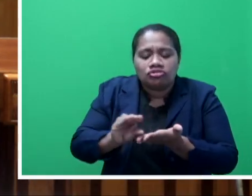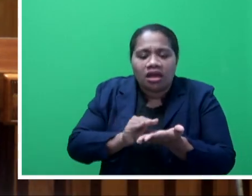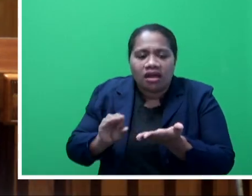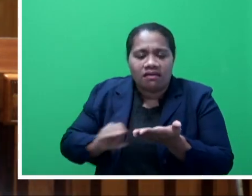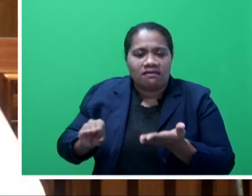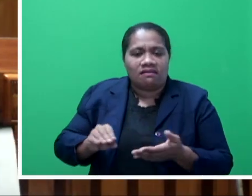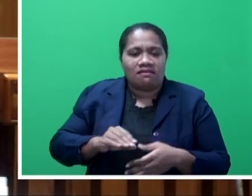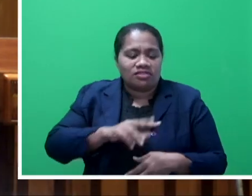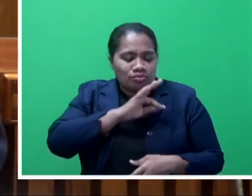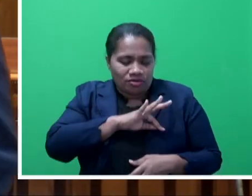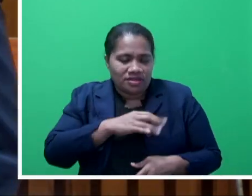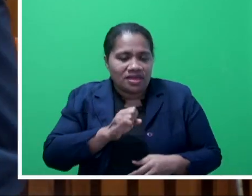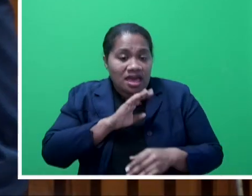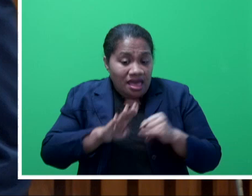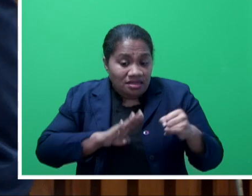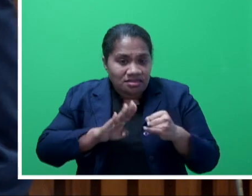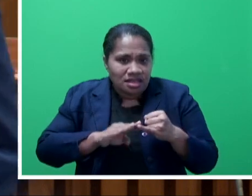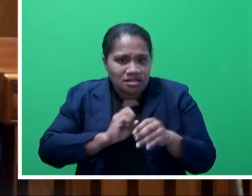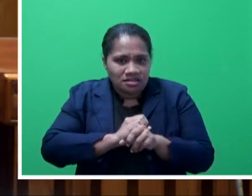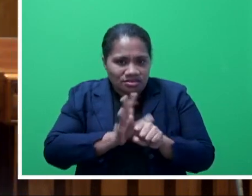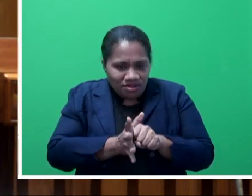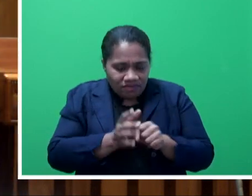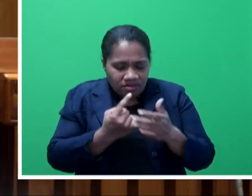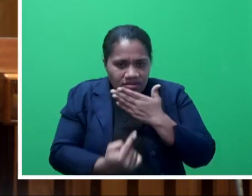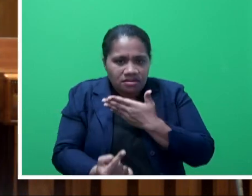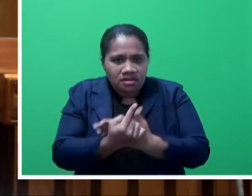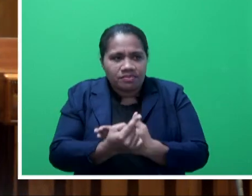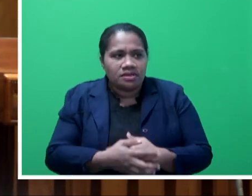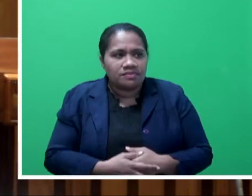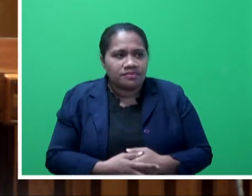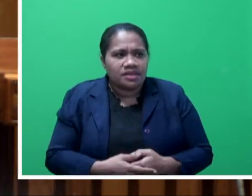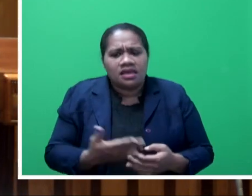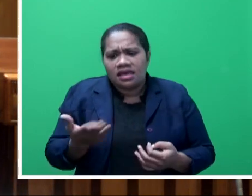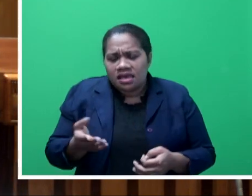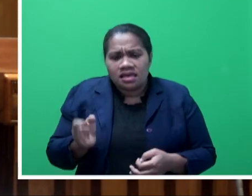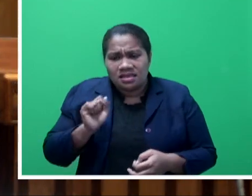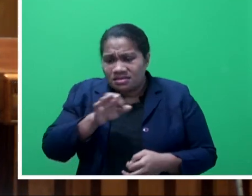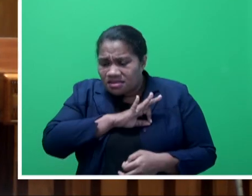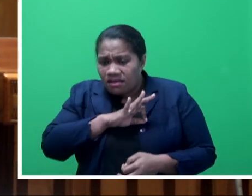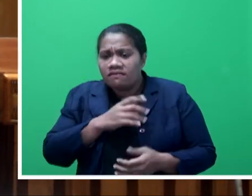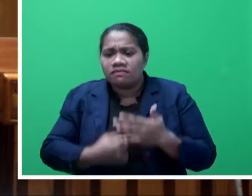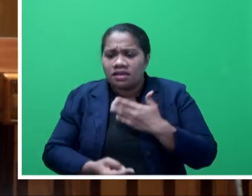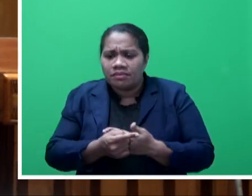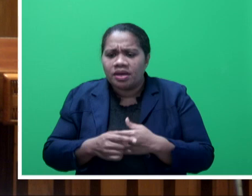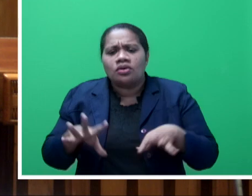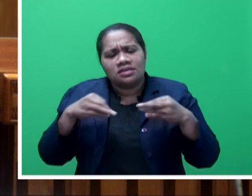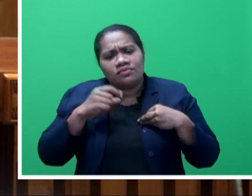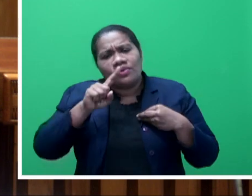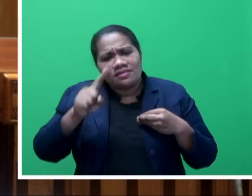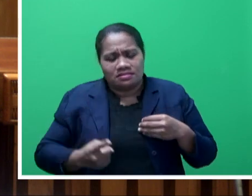around. Even the departing staff actually got $1,000 from the previous year's share of the profits.